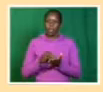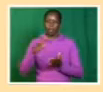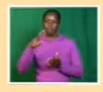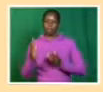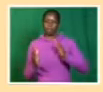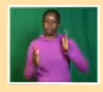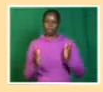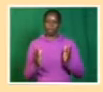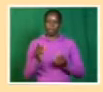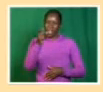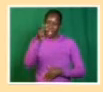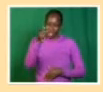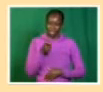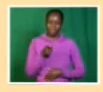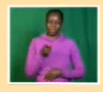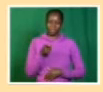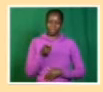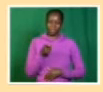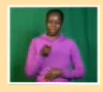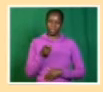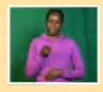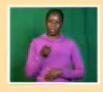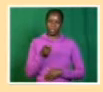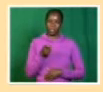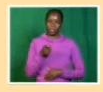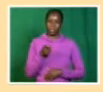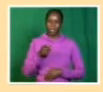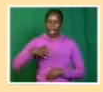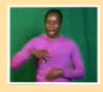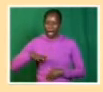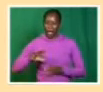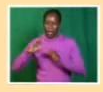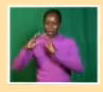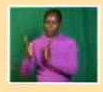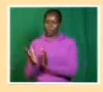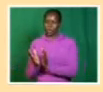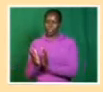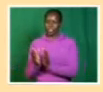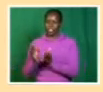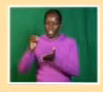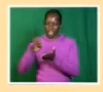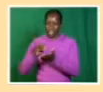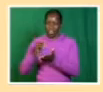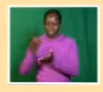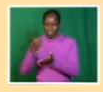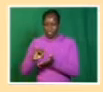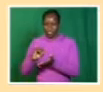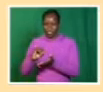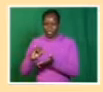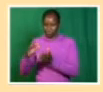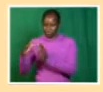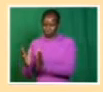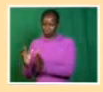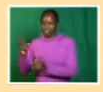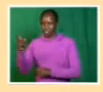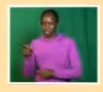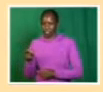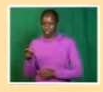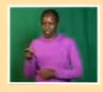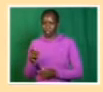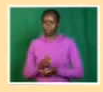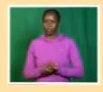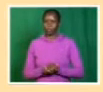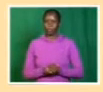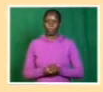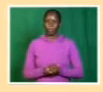brackets, you put x, and you also in the other brackets, the first term there, you put an x. Then what you